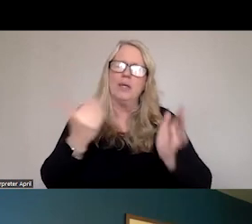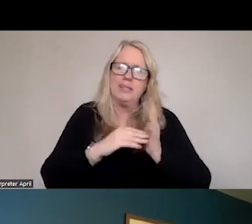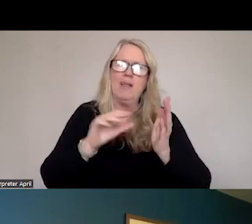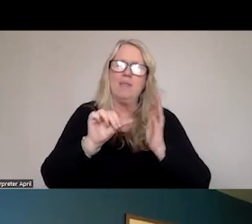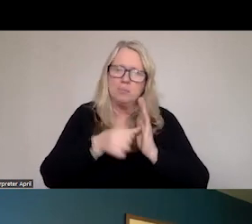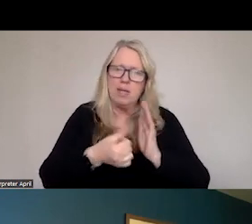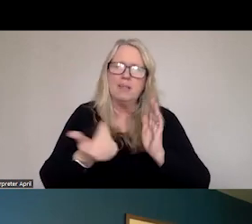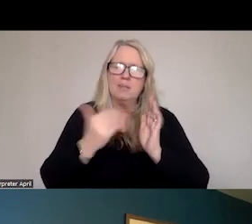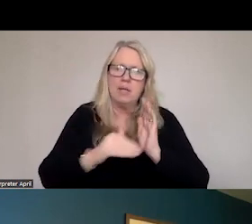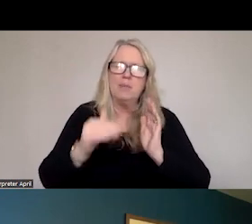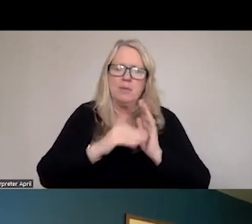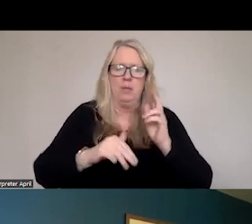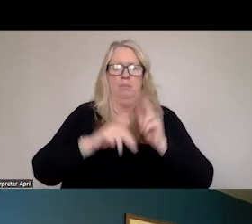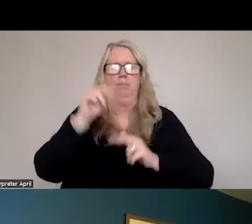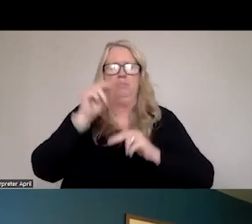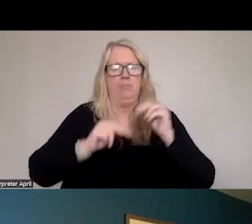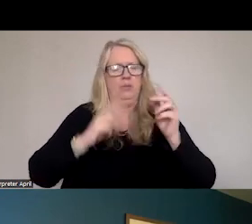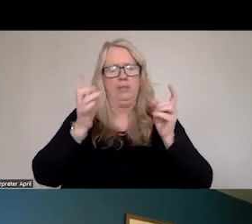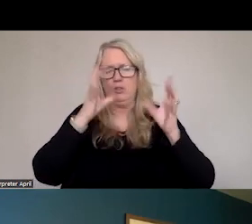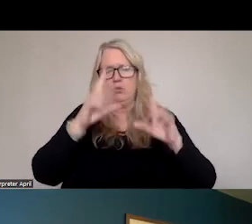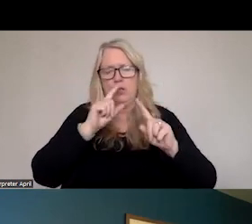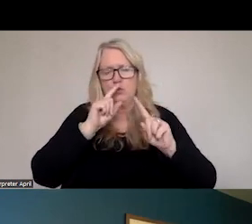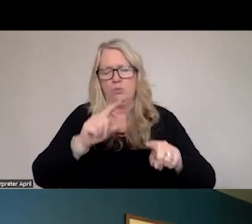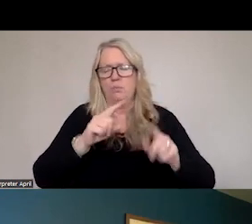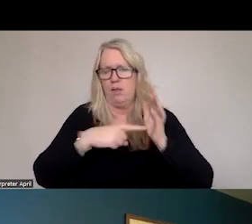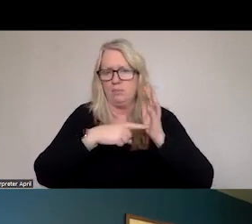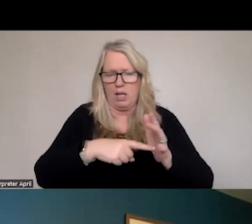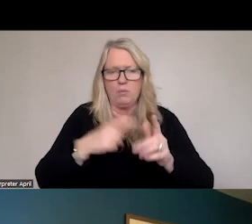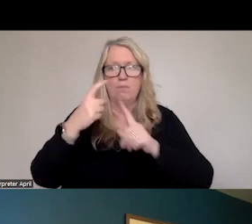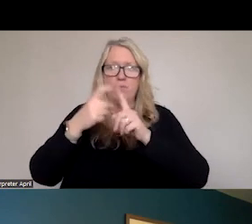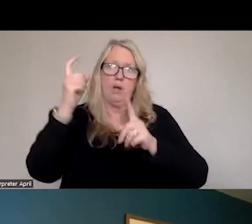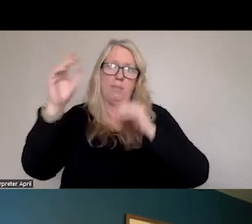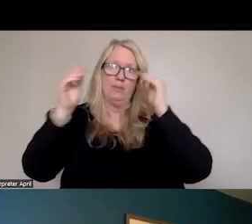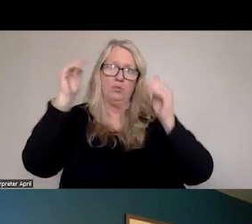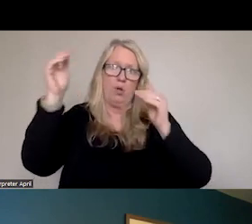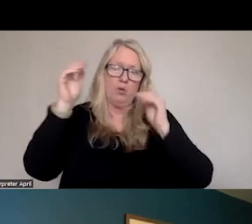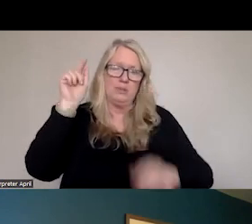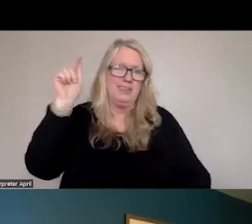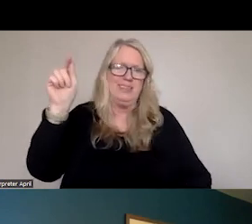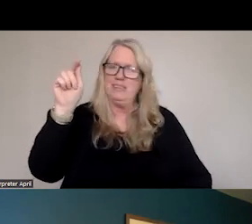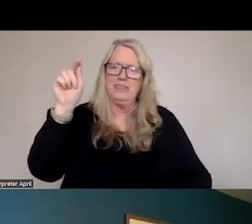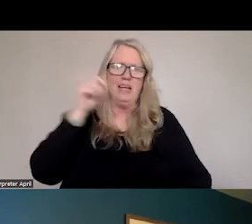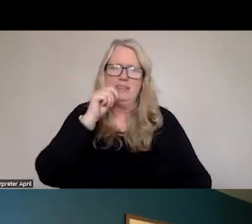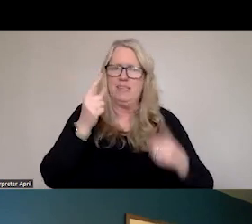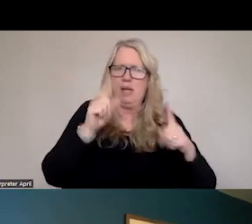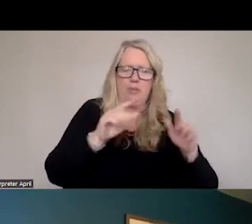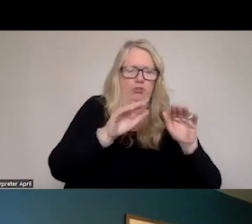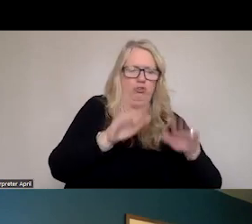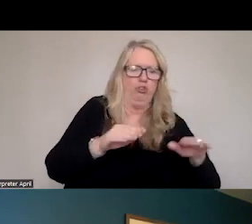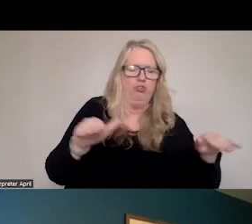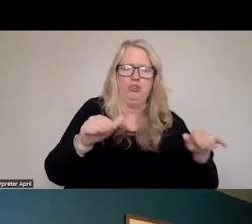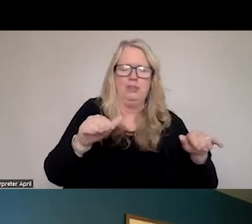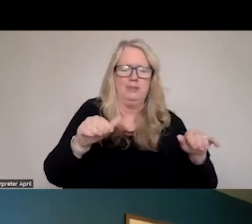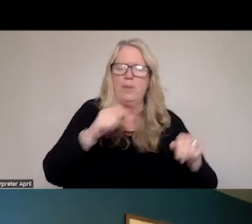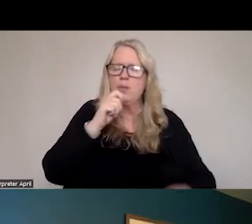that building a crisis response model off of an adult model, that retrofit does not happen. Children are not little